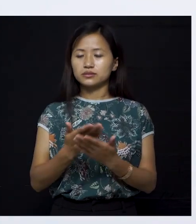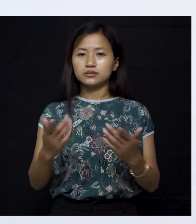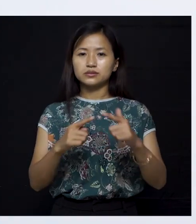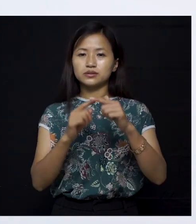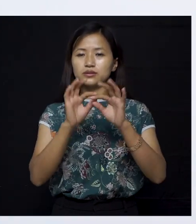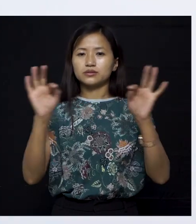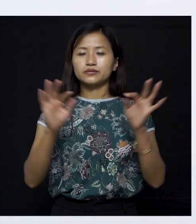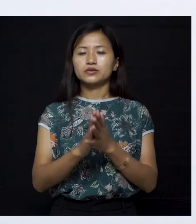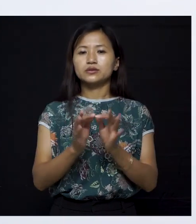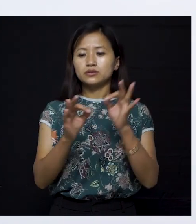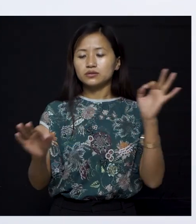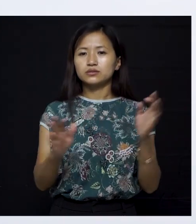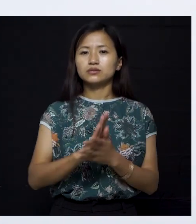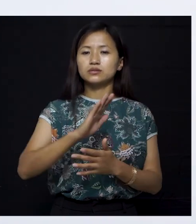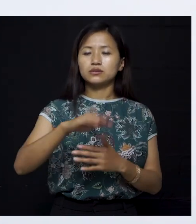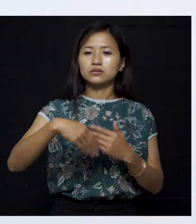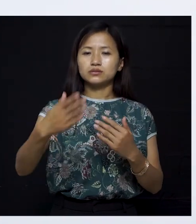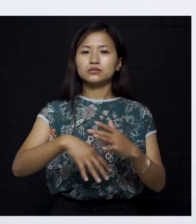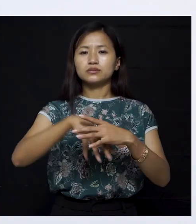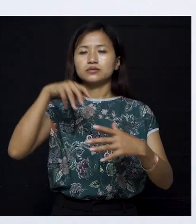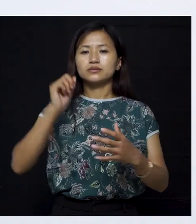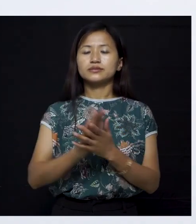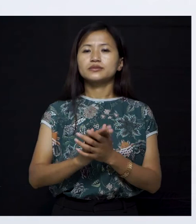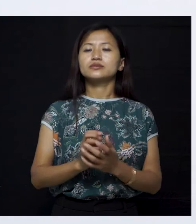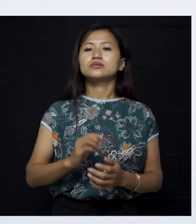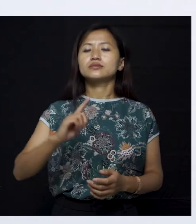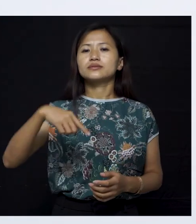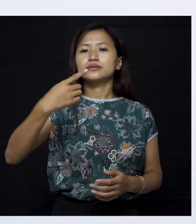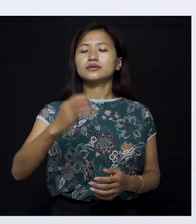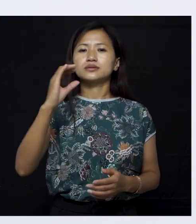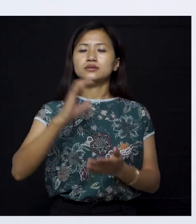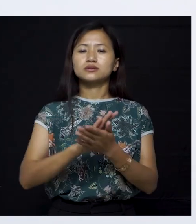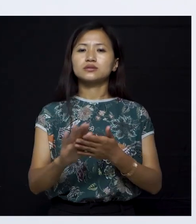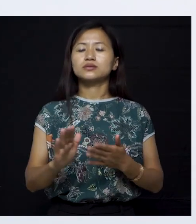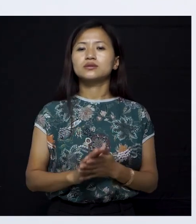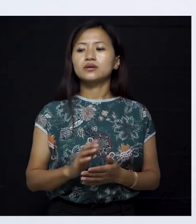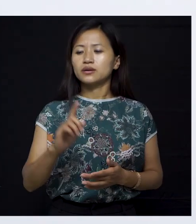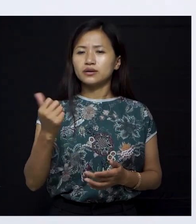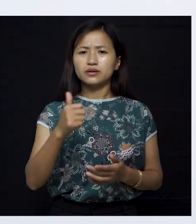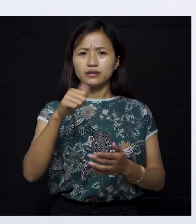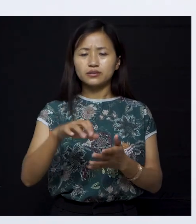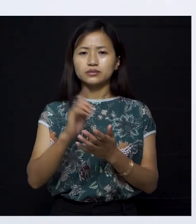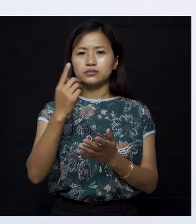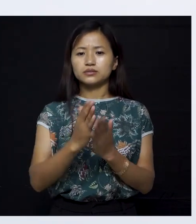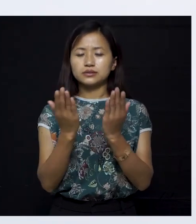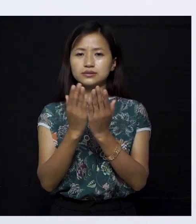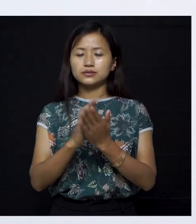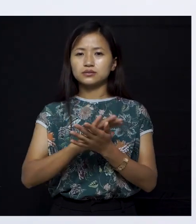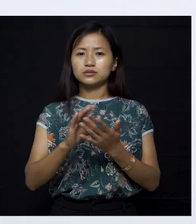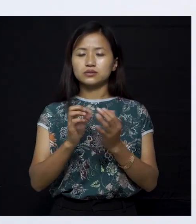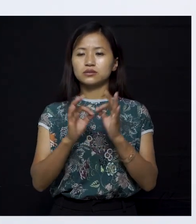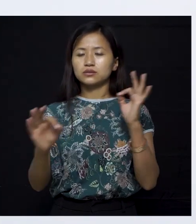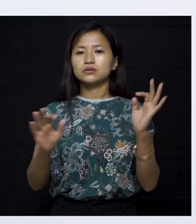of the story, and we will go on to the next chapter. As I have said, please, if there is anyone who have not finished reading the story, please